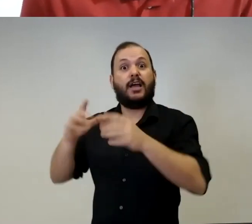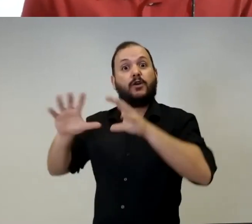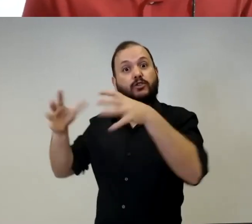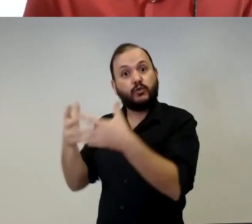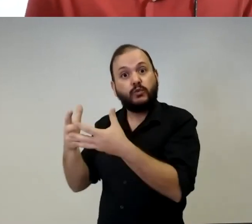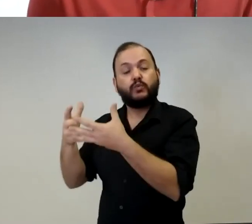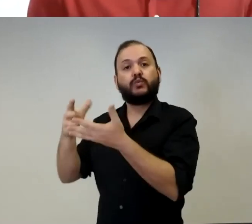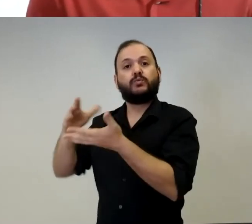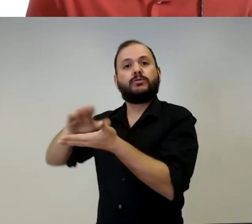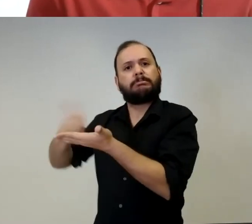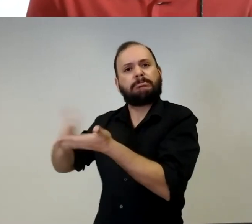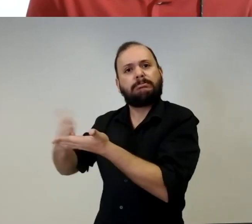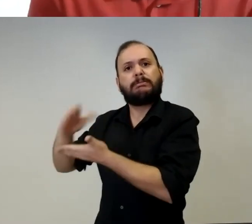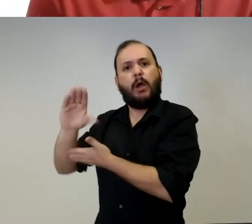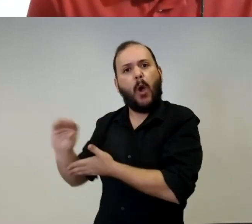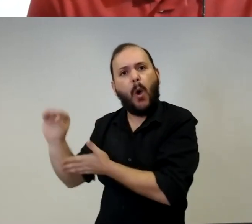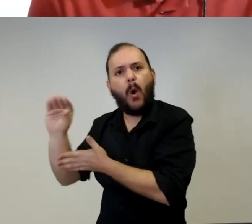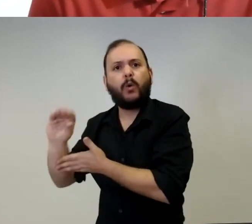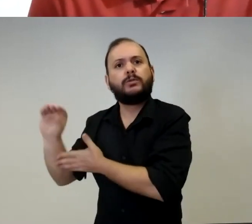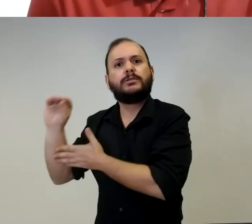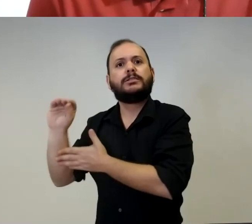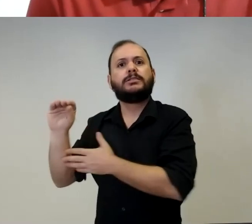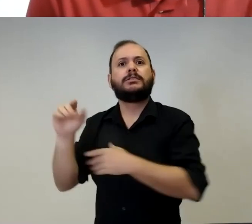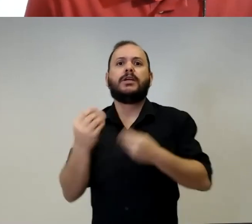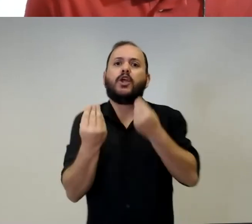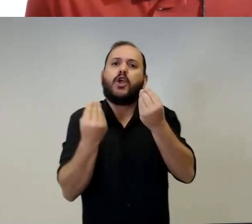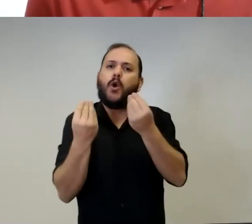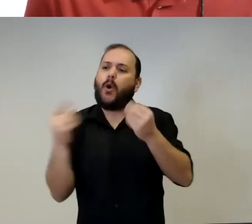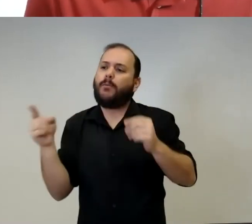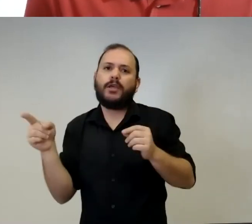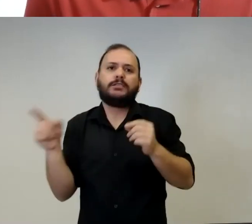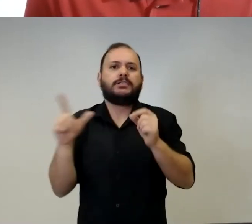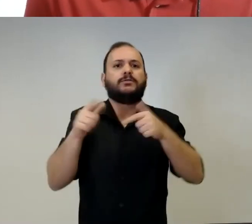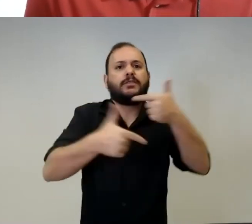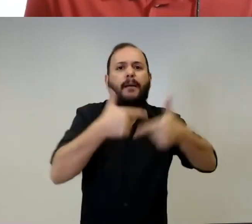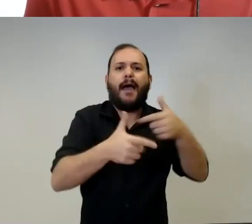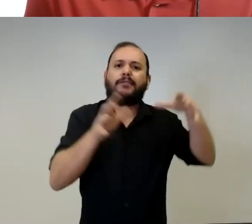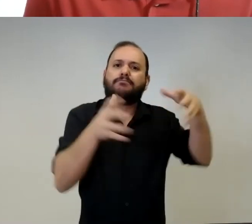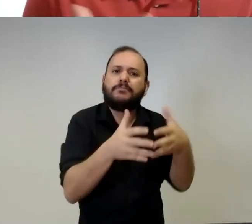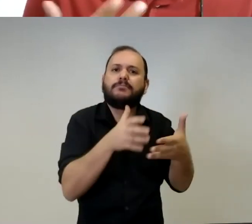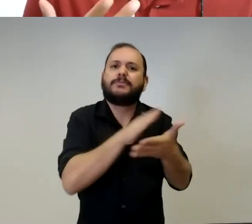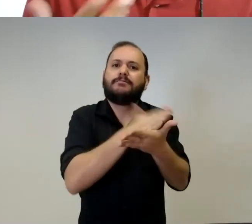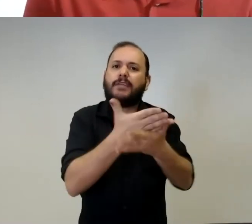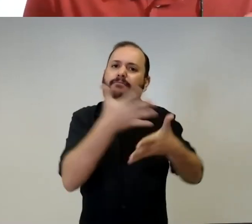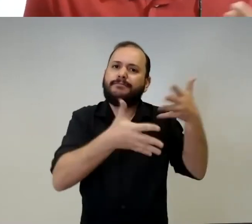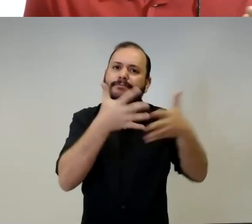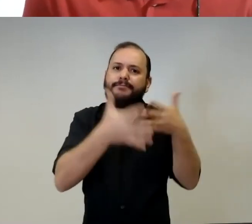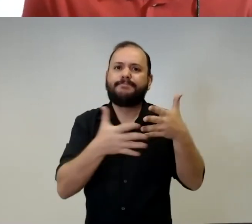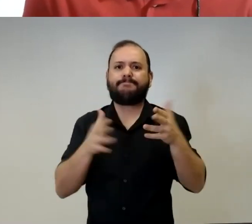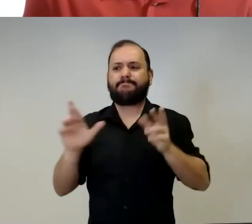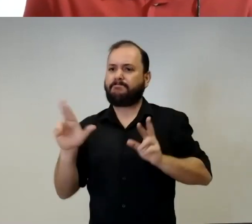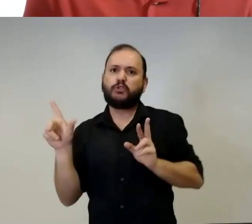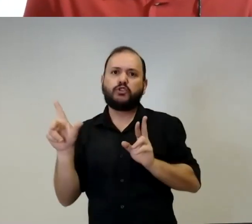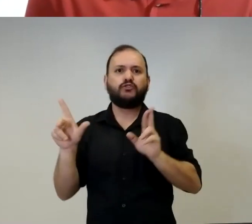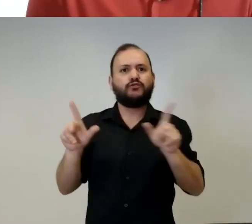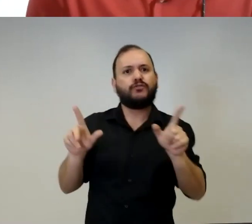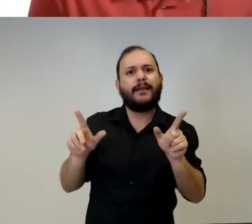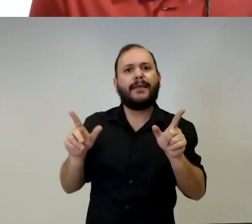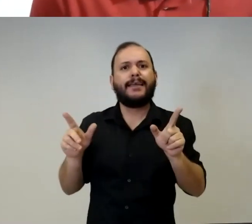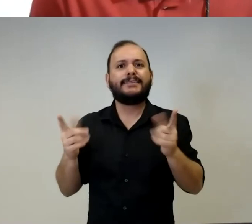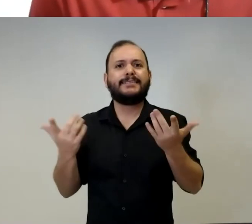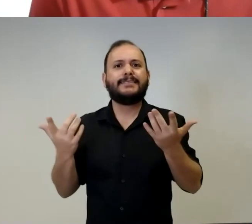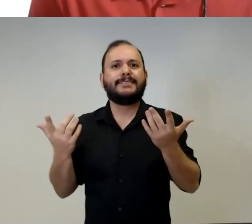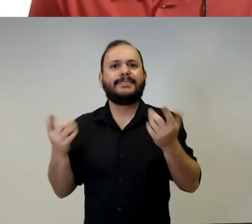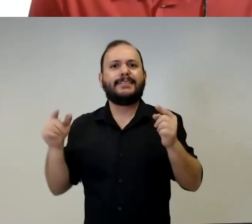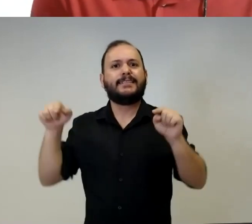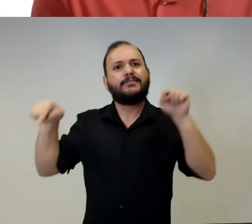to think and to consider sign language interpreter, how different aspects that have been considered for